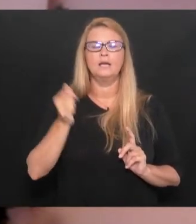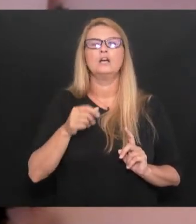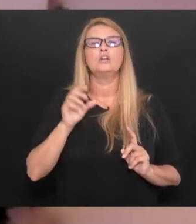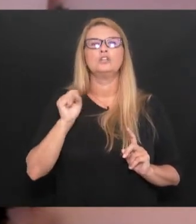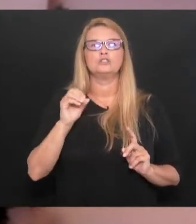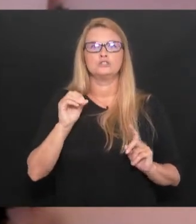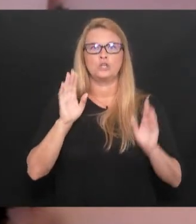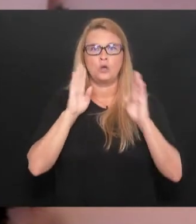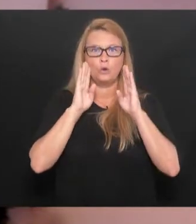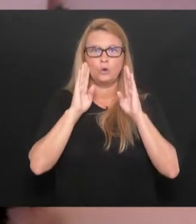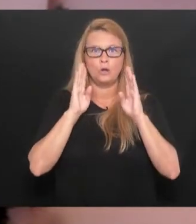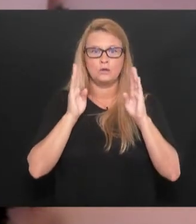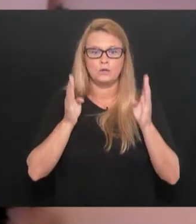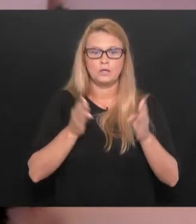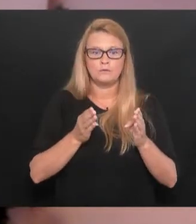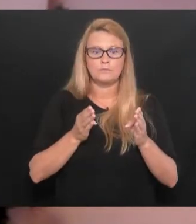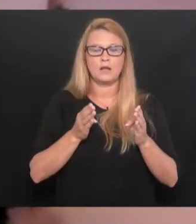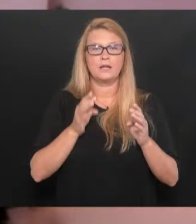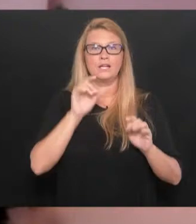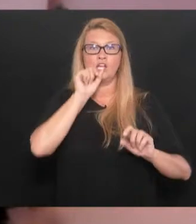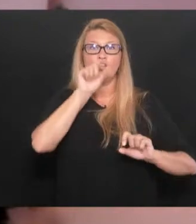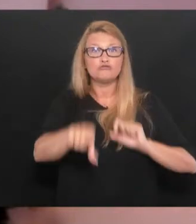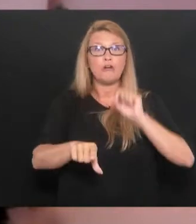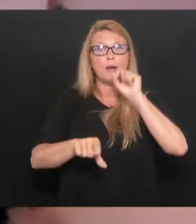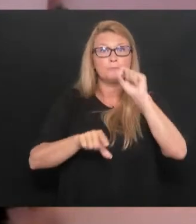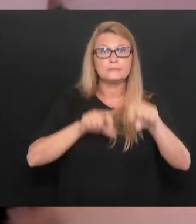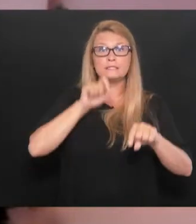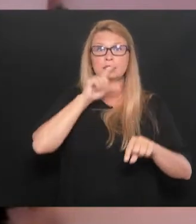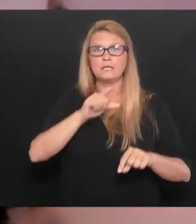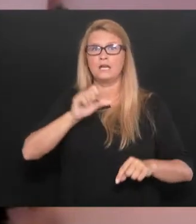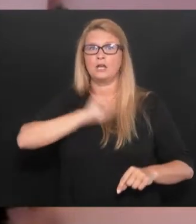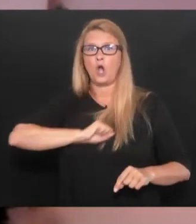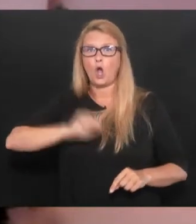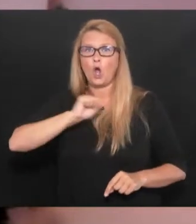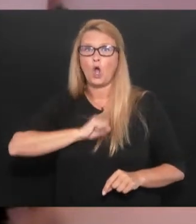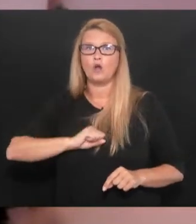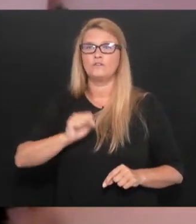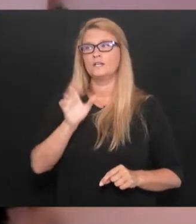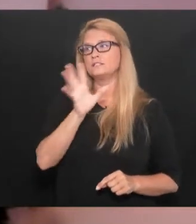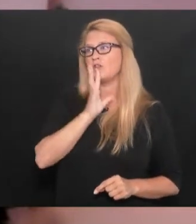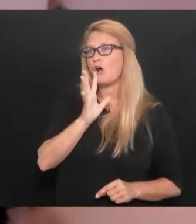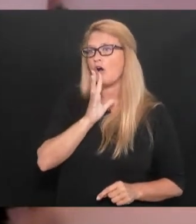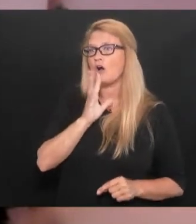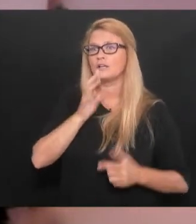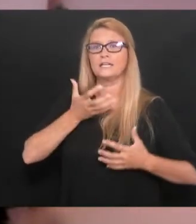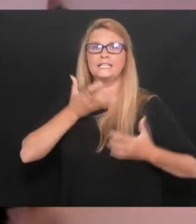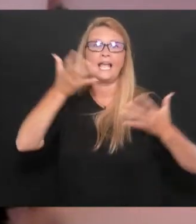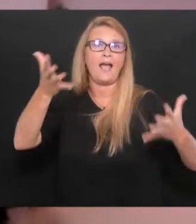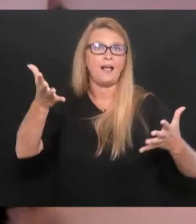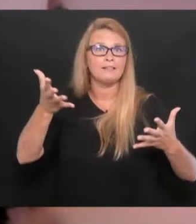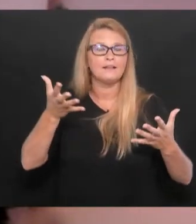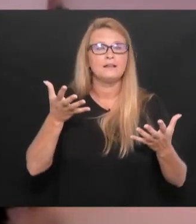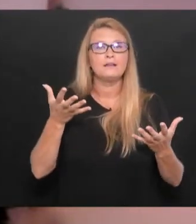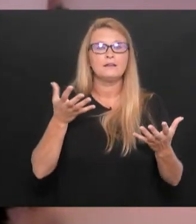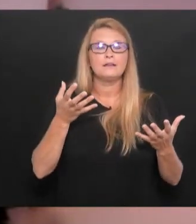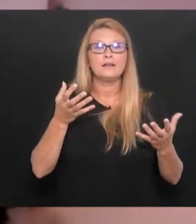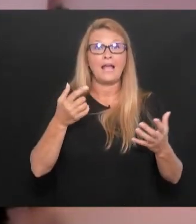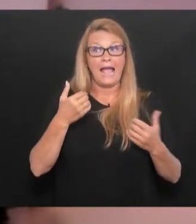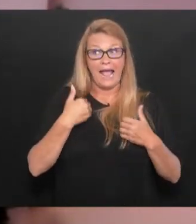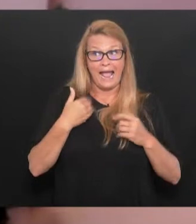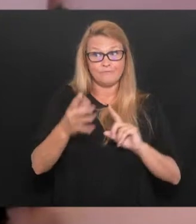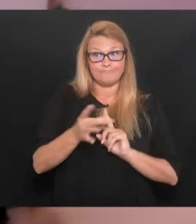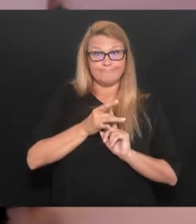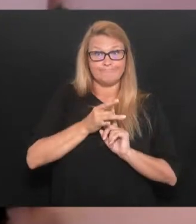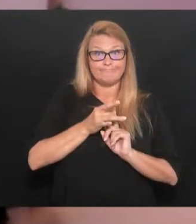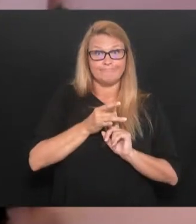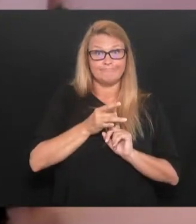in the droplets of people cough or sneeze or talk or yell who are infected with COVID-19 may